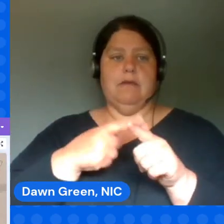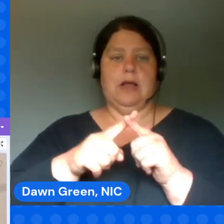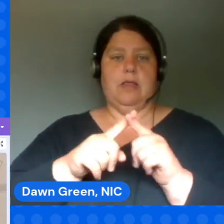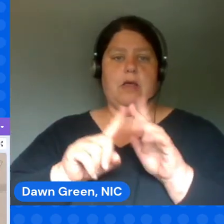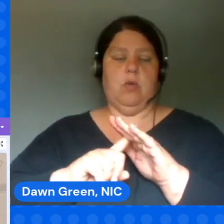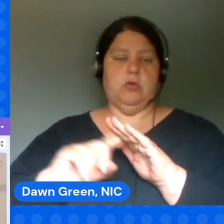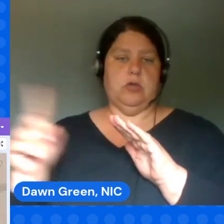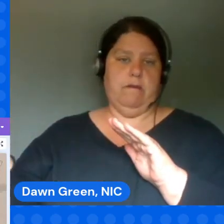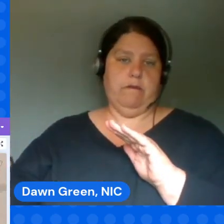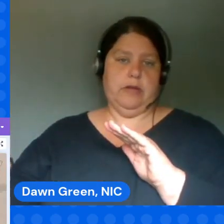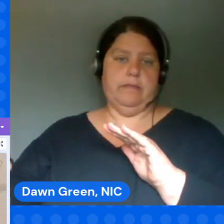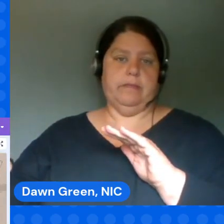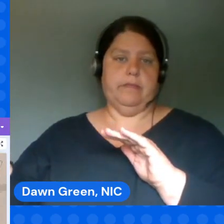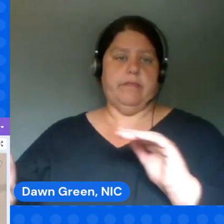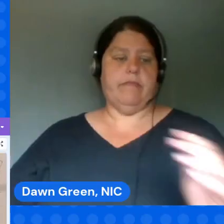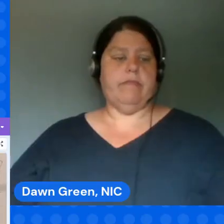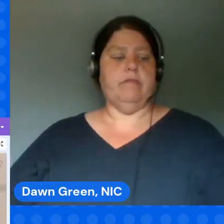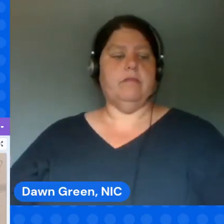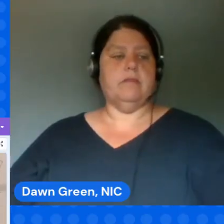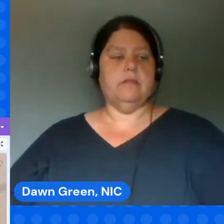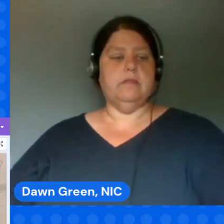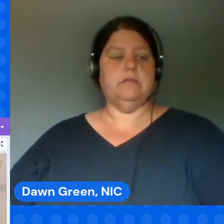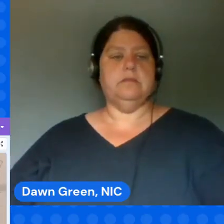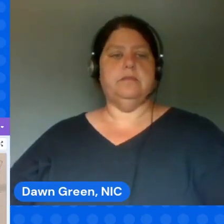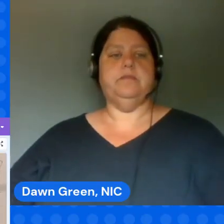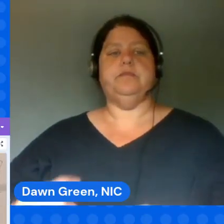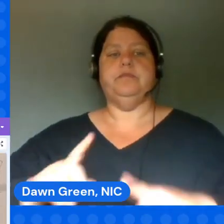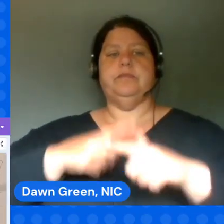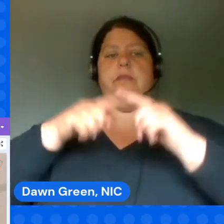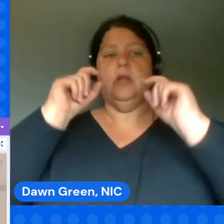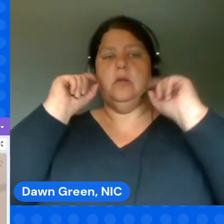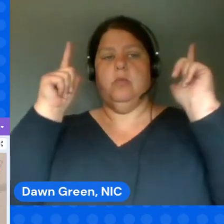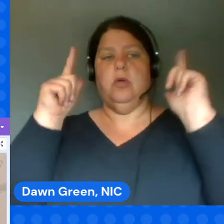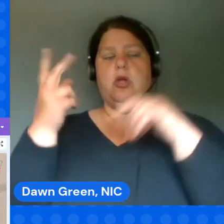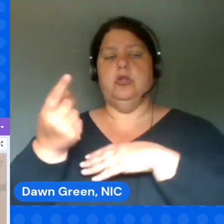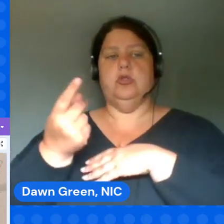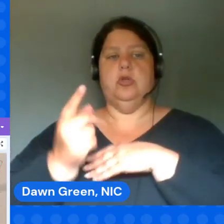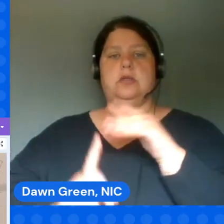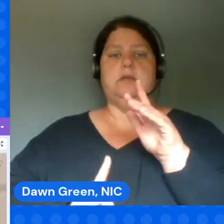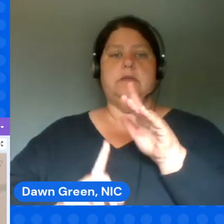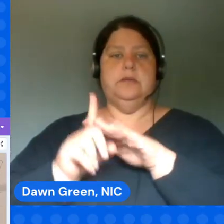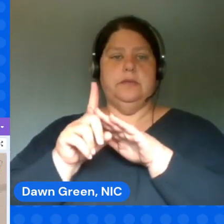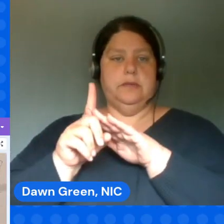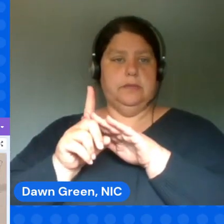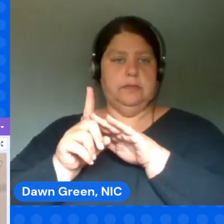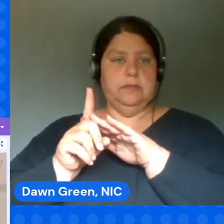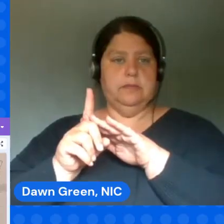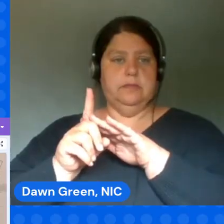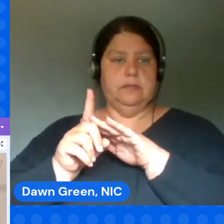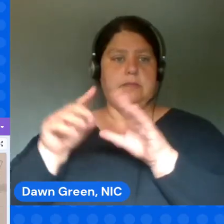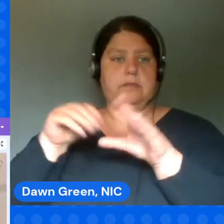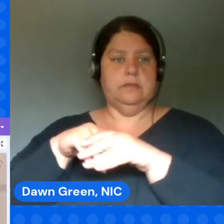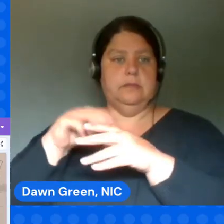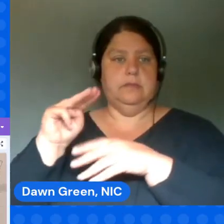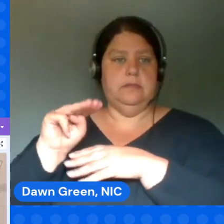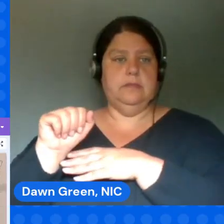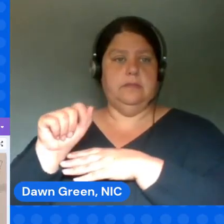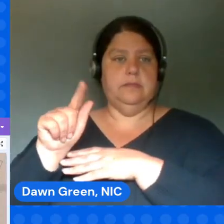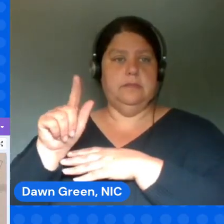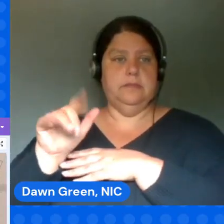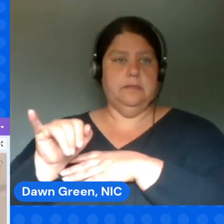off. But then surprisingly, the dog appears in Mali, um,